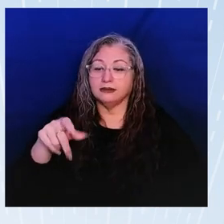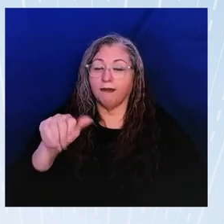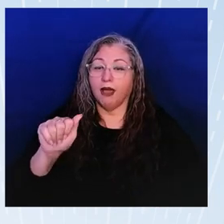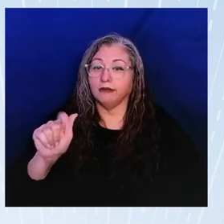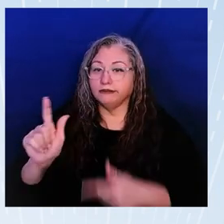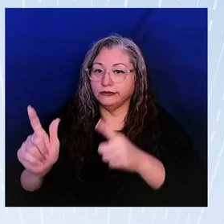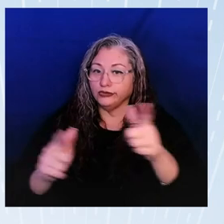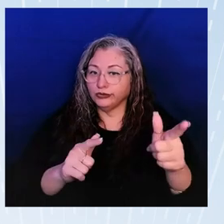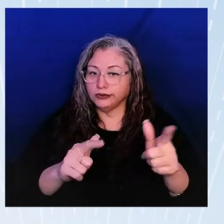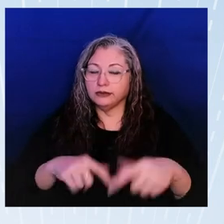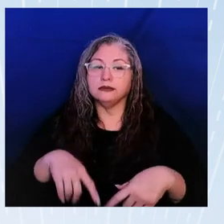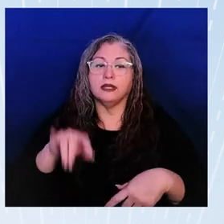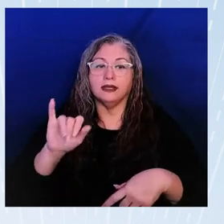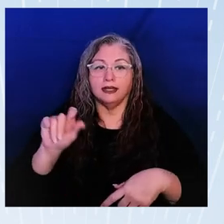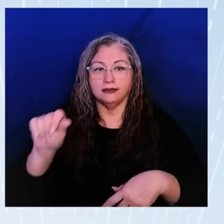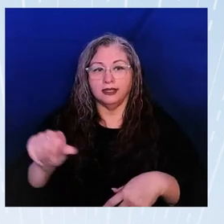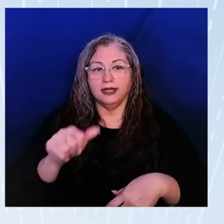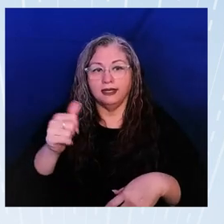Another